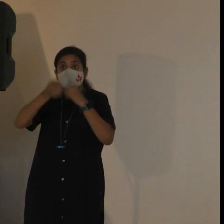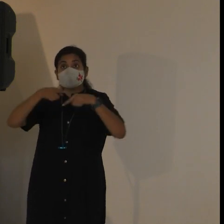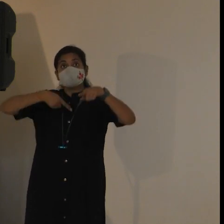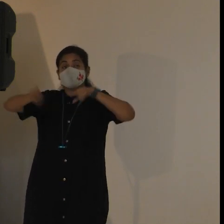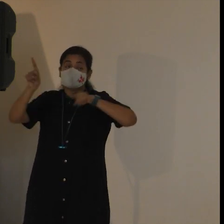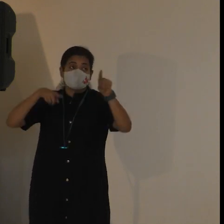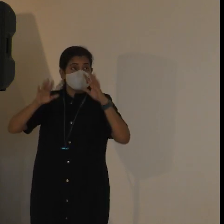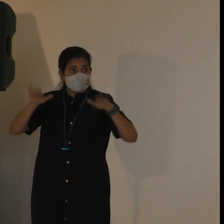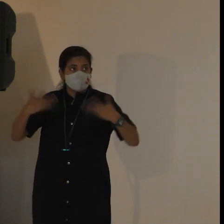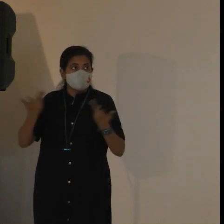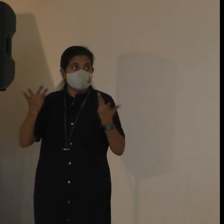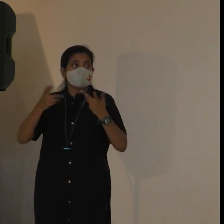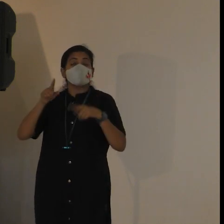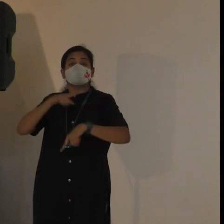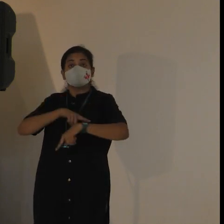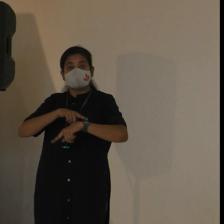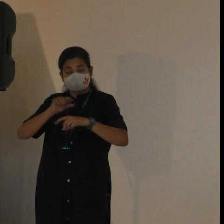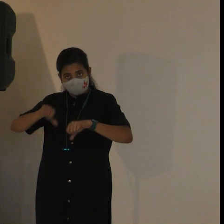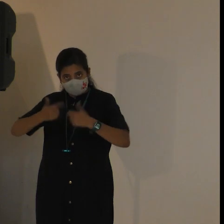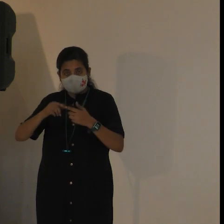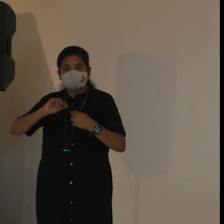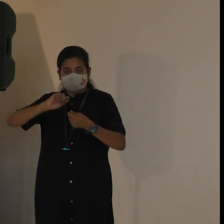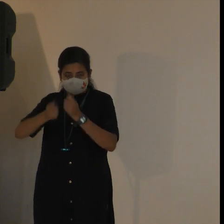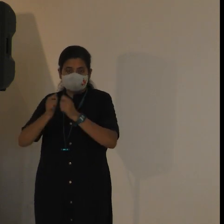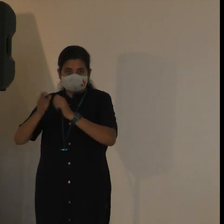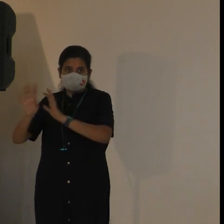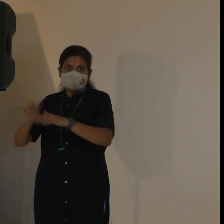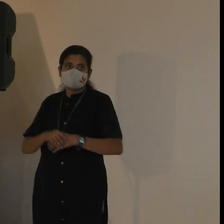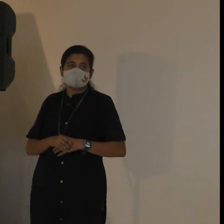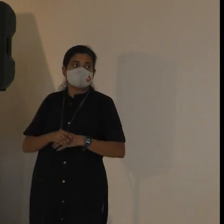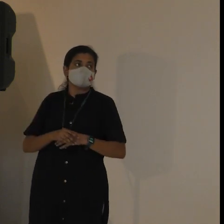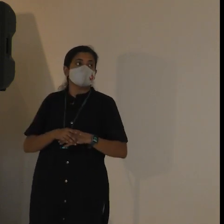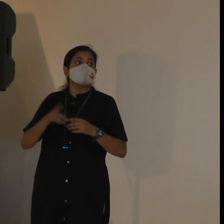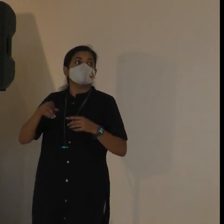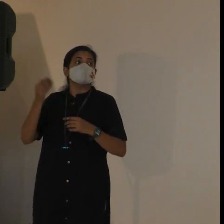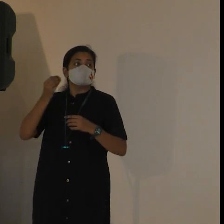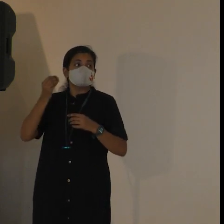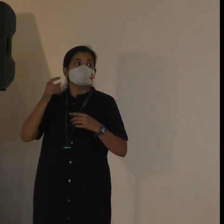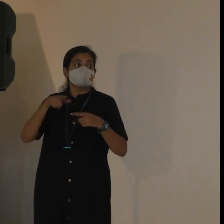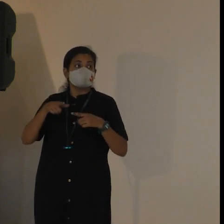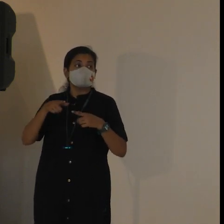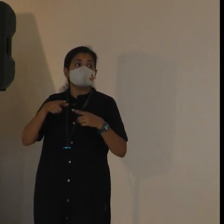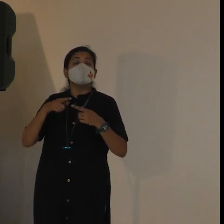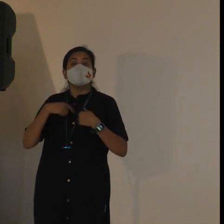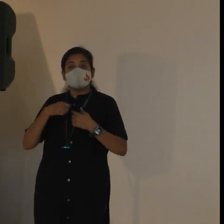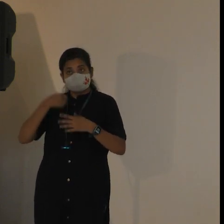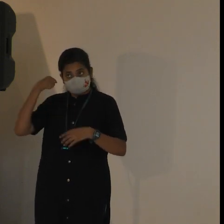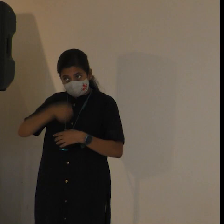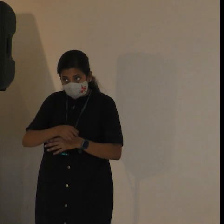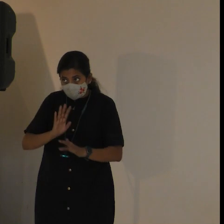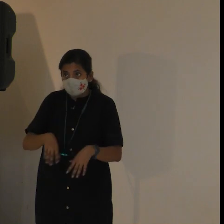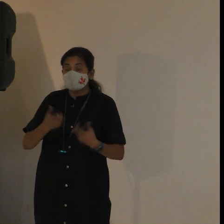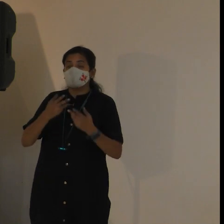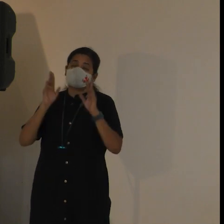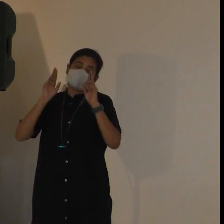itself and the times that we're in has made this something that we have to actively push forth,